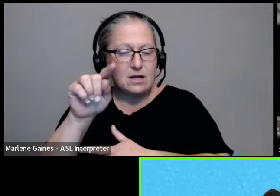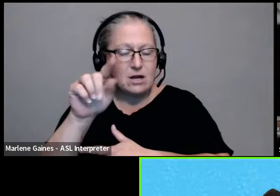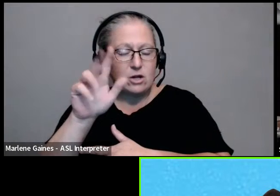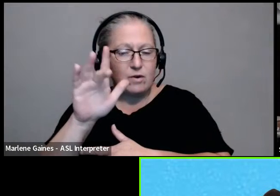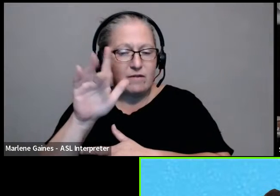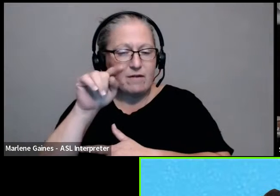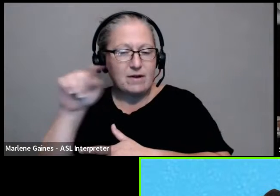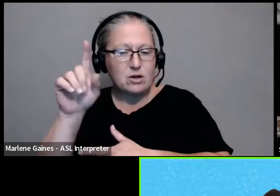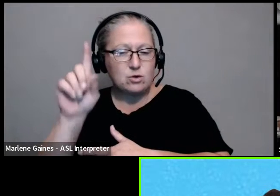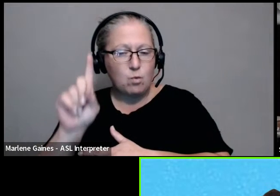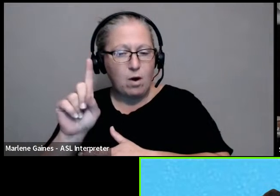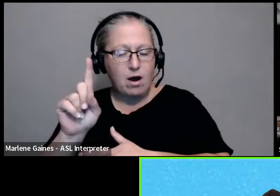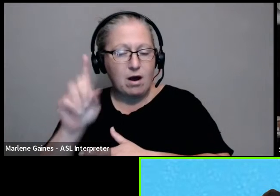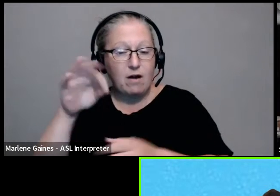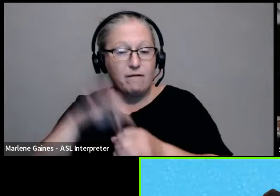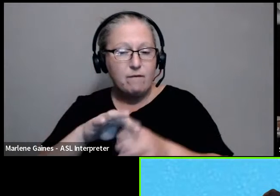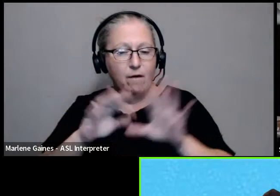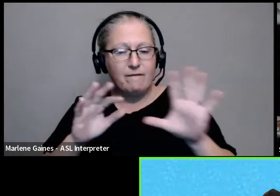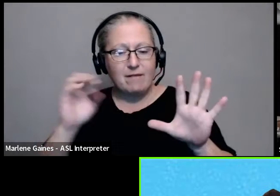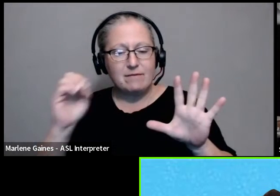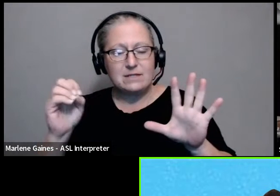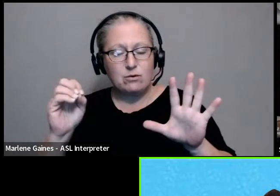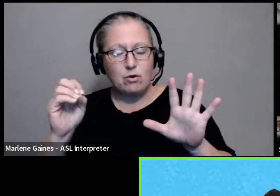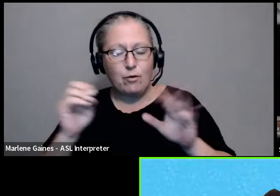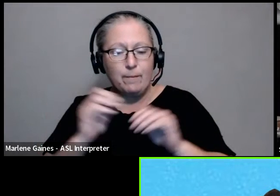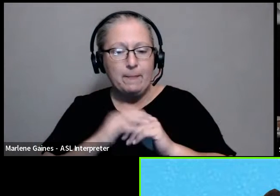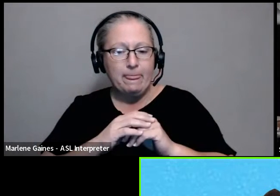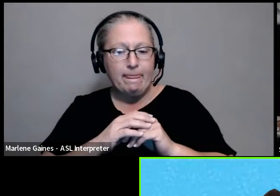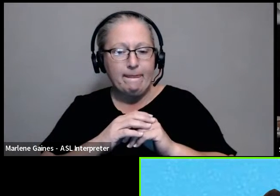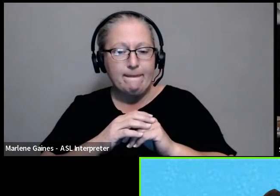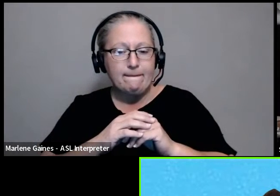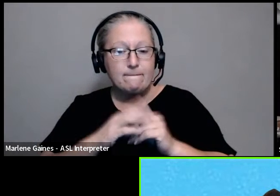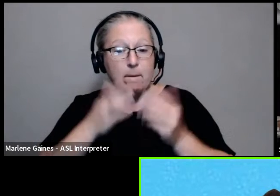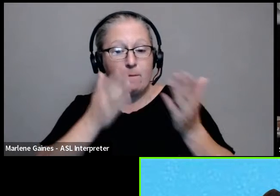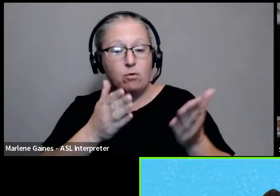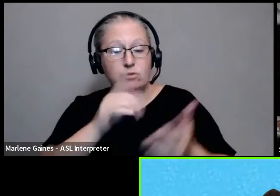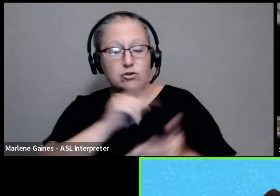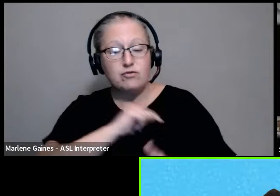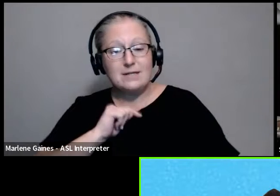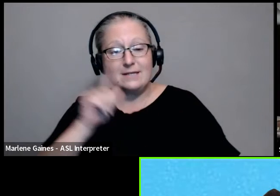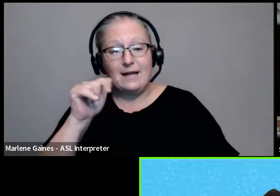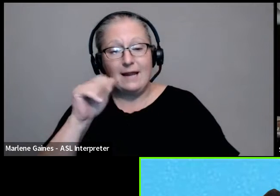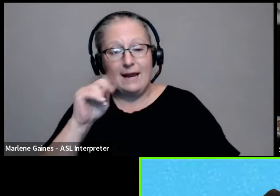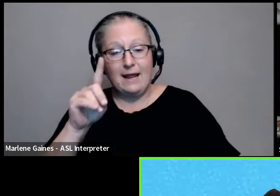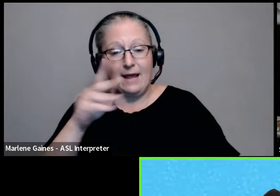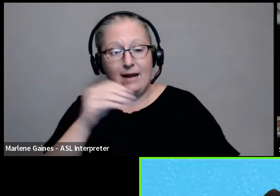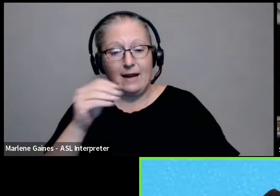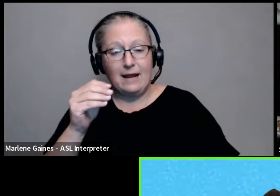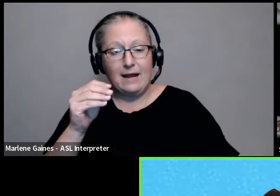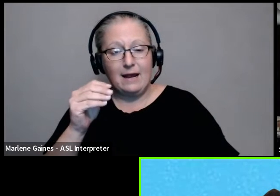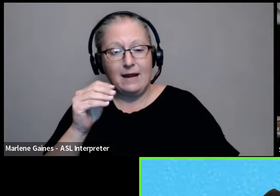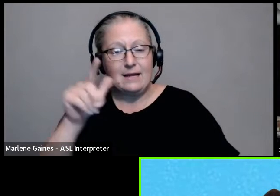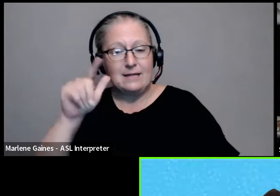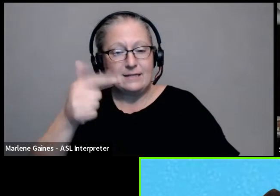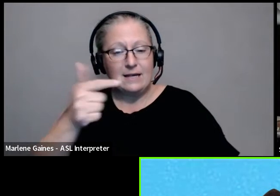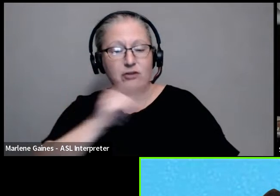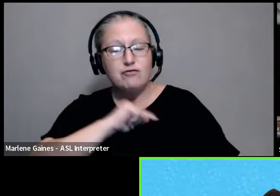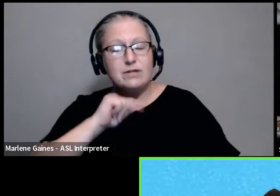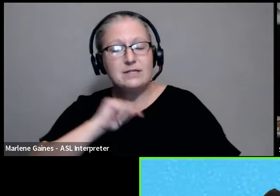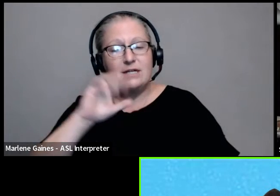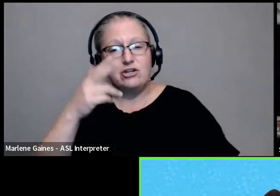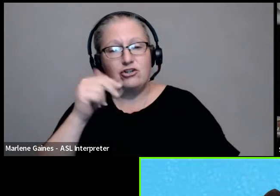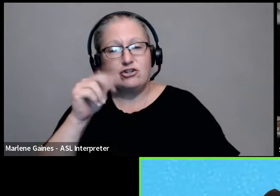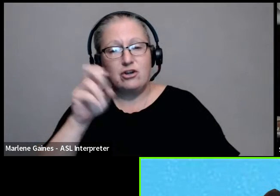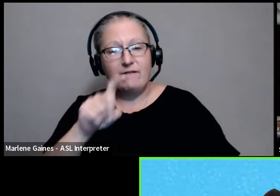24/25-1 with a vote of 5-0. Upon the motion of trustee Land and seconded by trustee